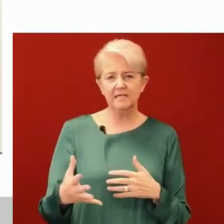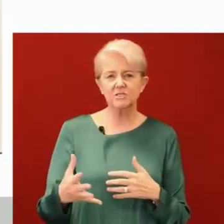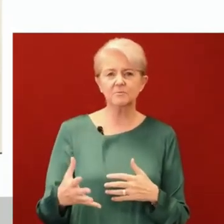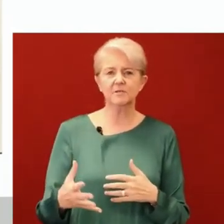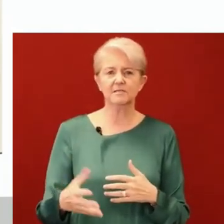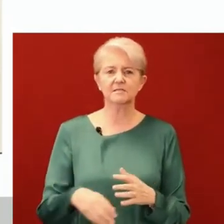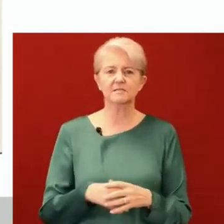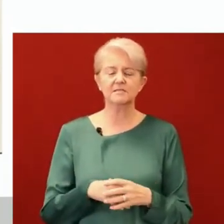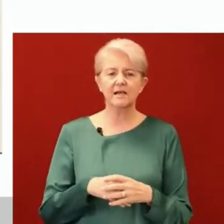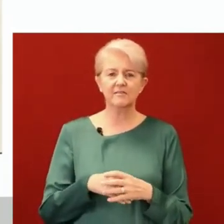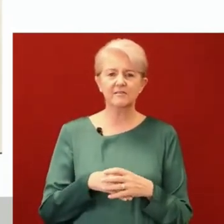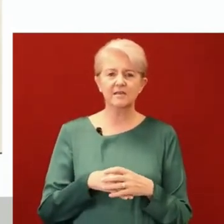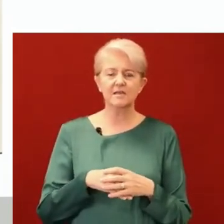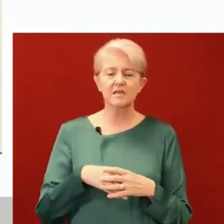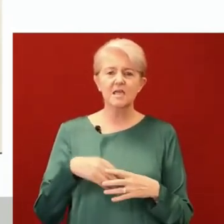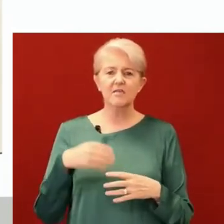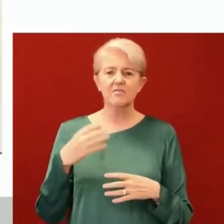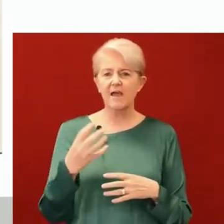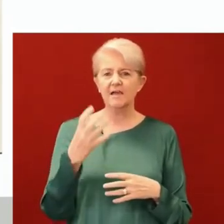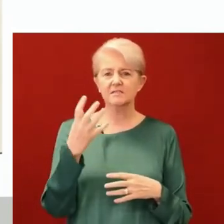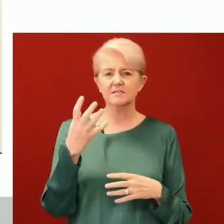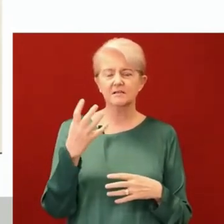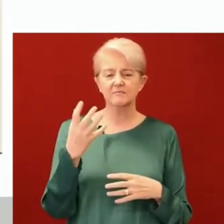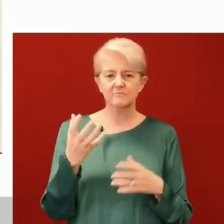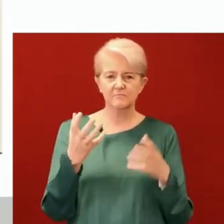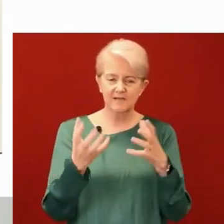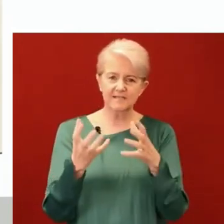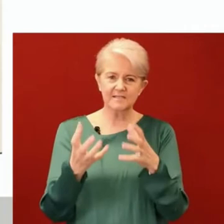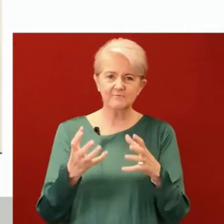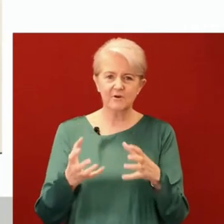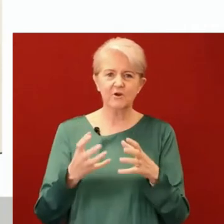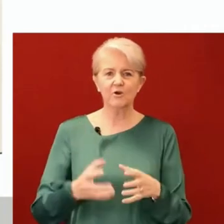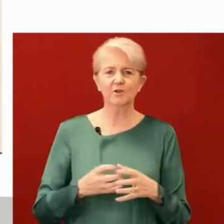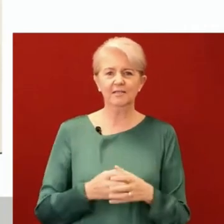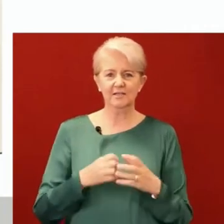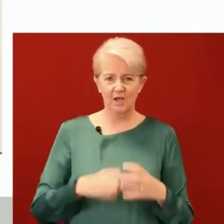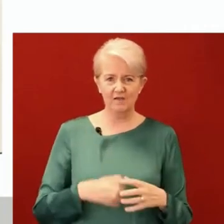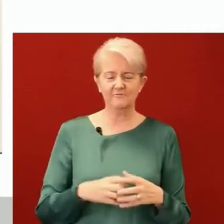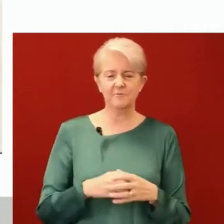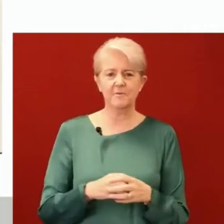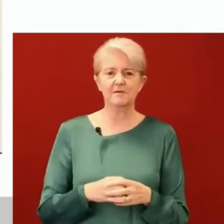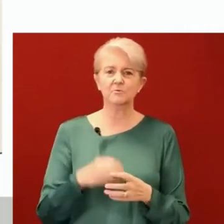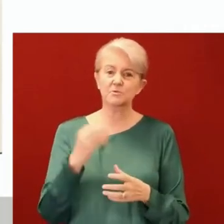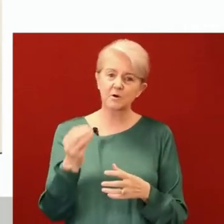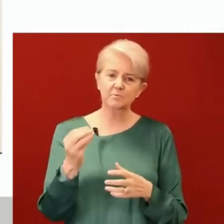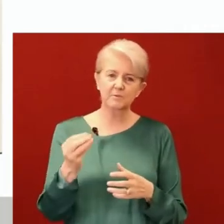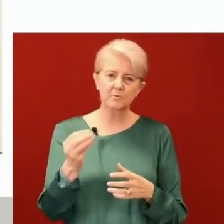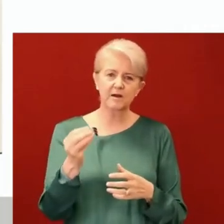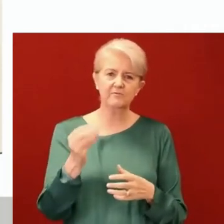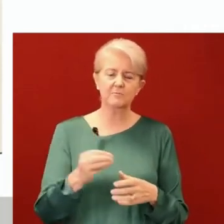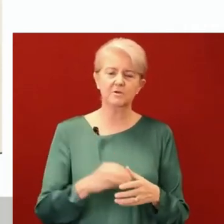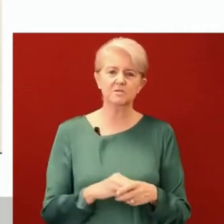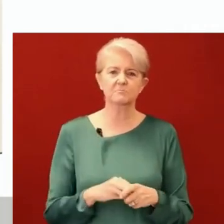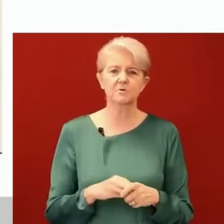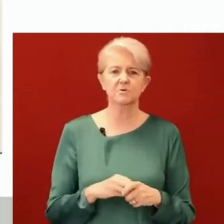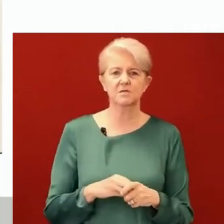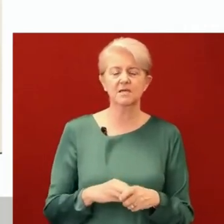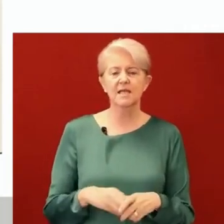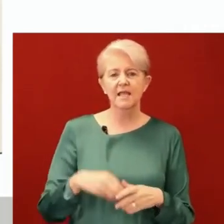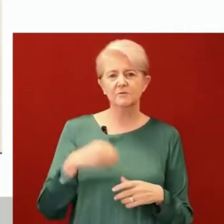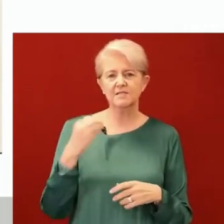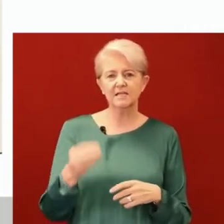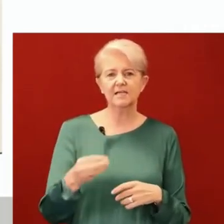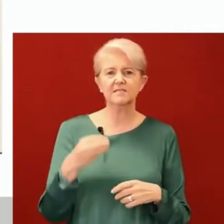about leadership lessons, I think that lesson very early in life for me was probably one of the most